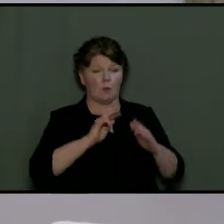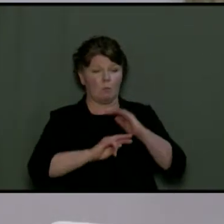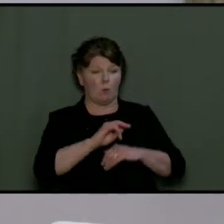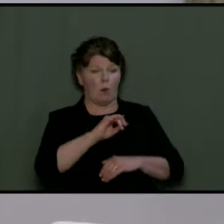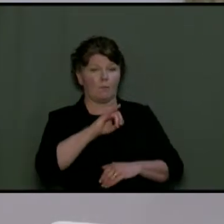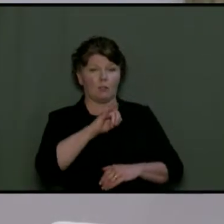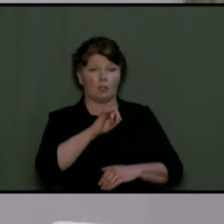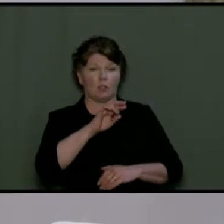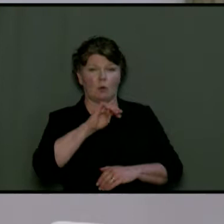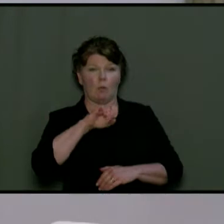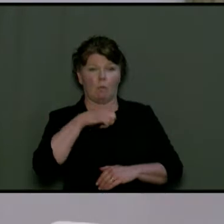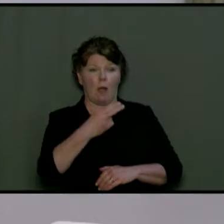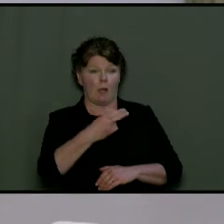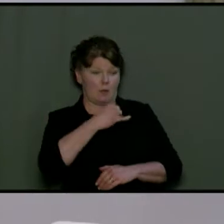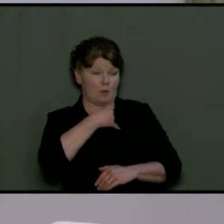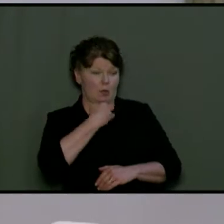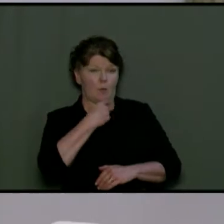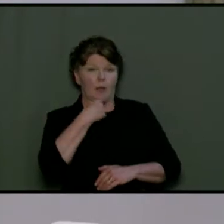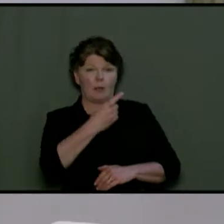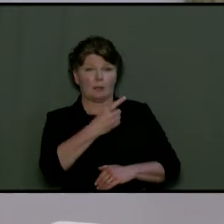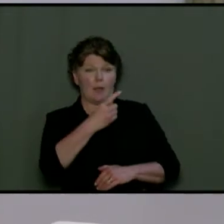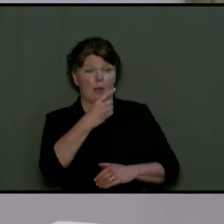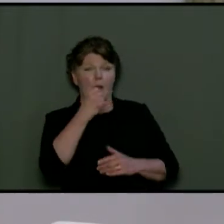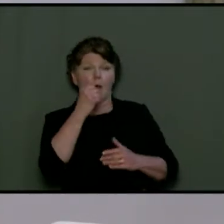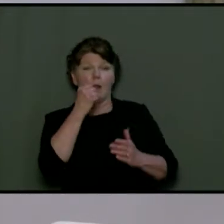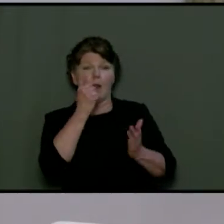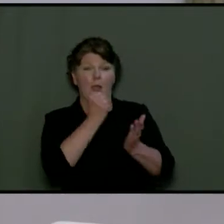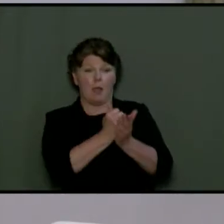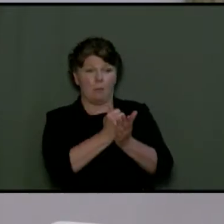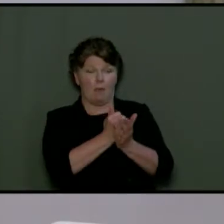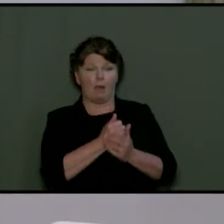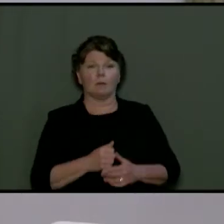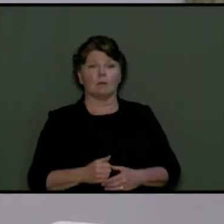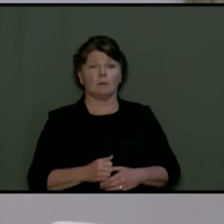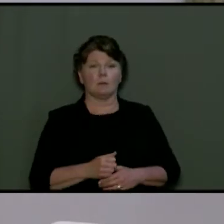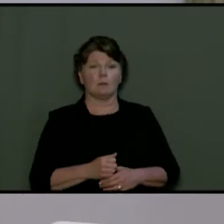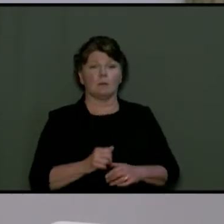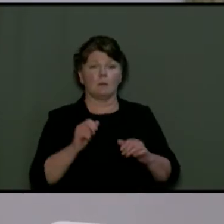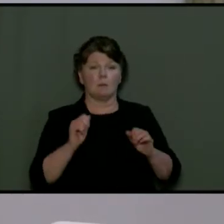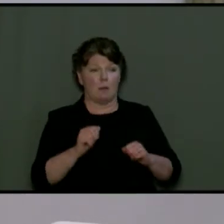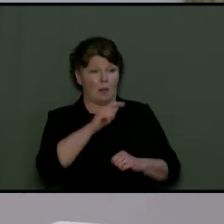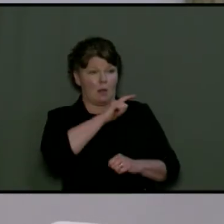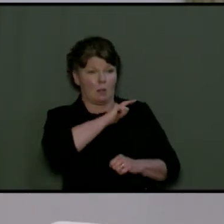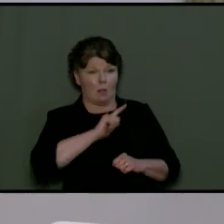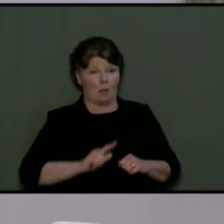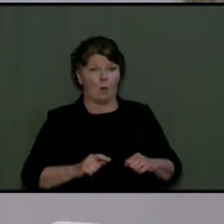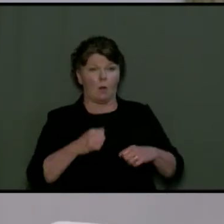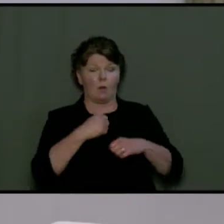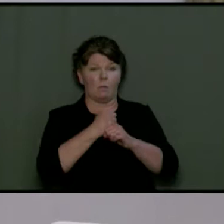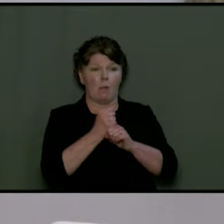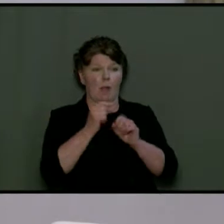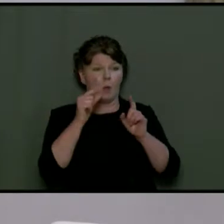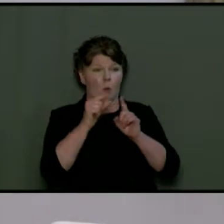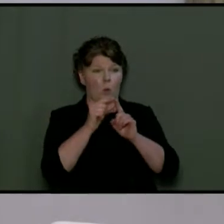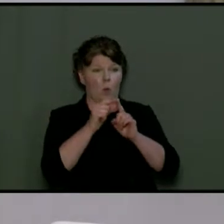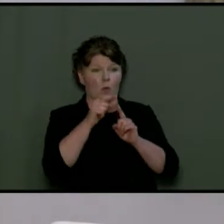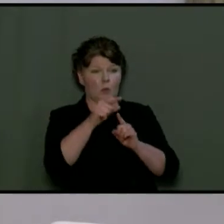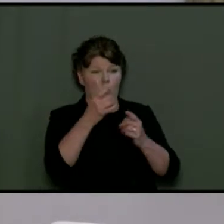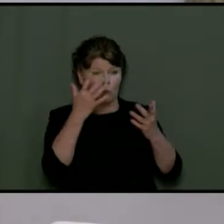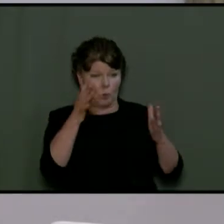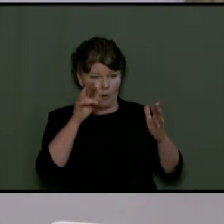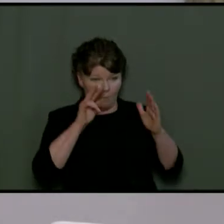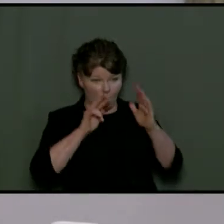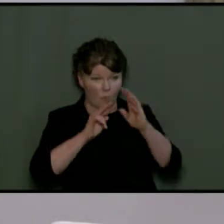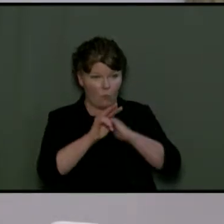Amen. May the Lord do so. May the Lord also make words that you have